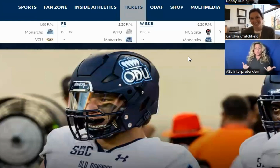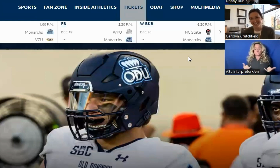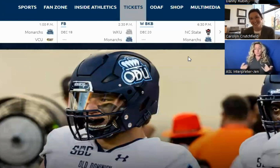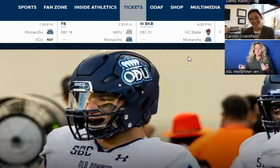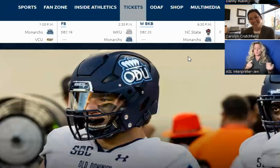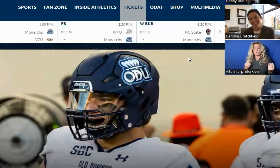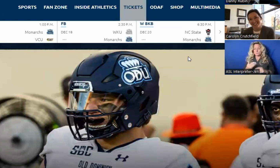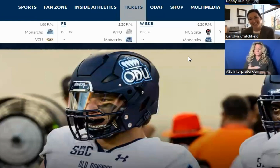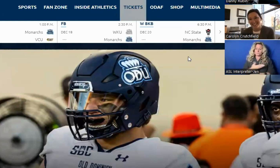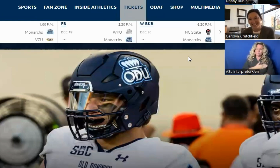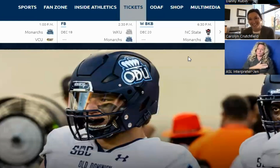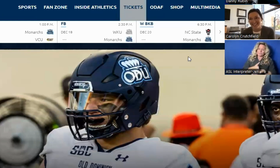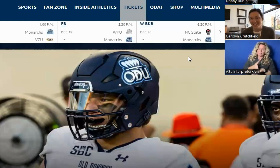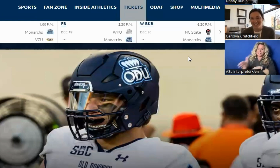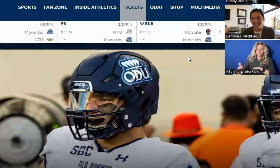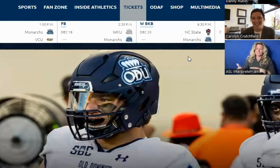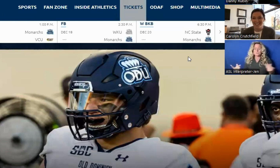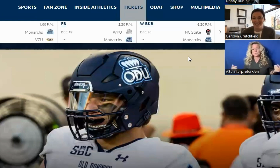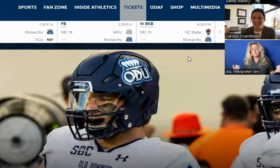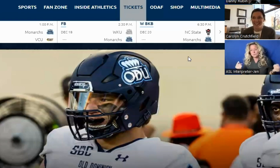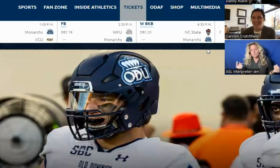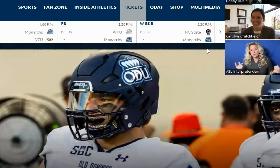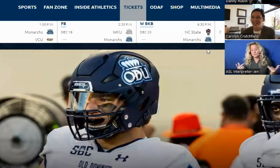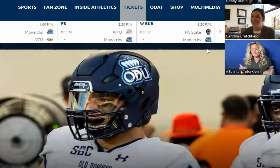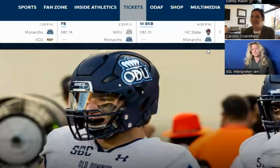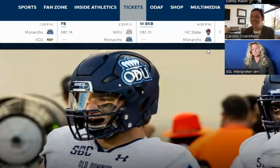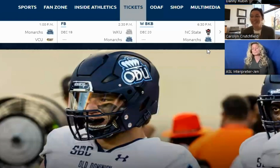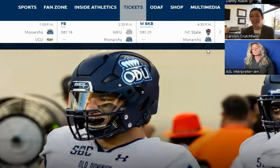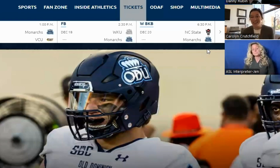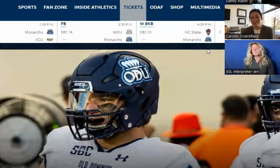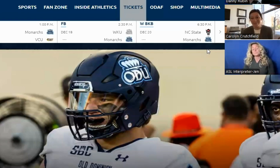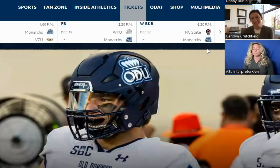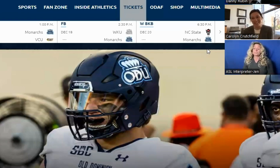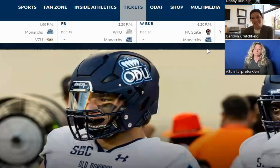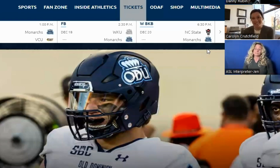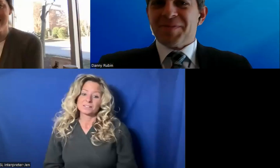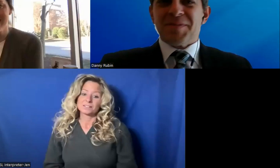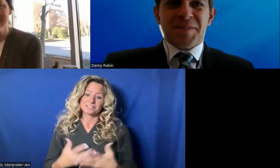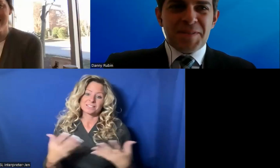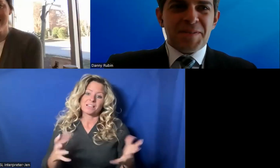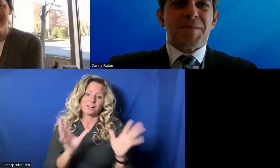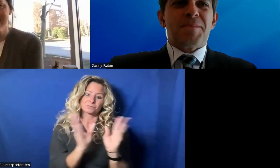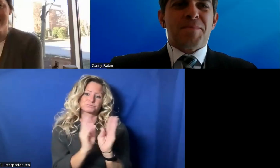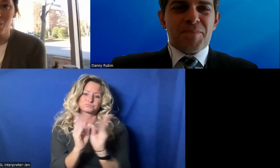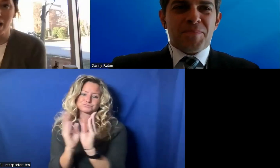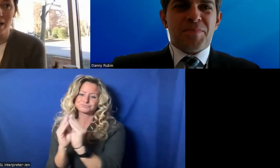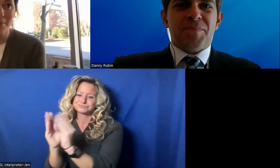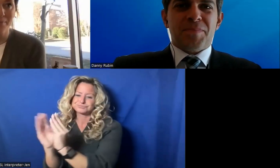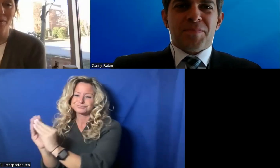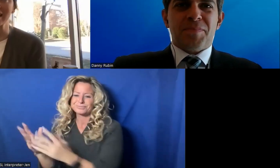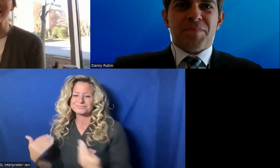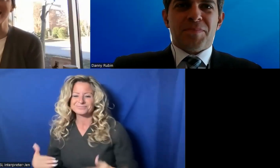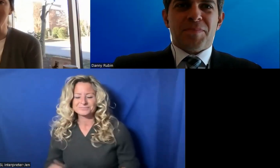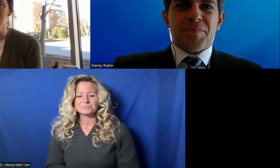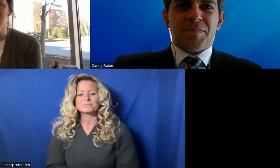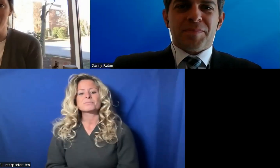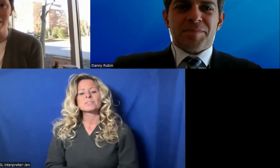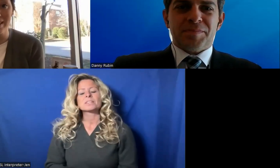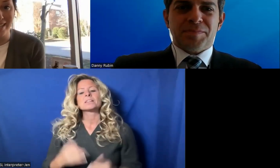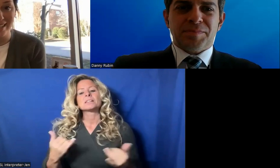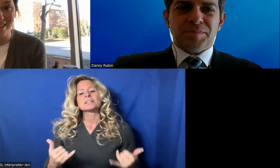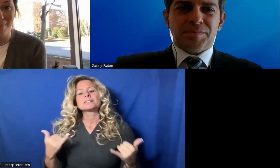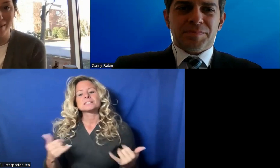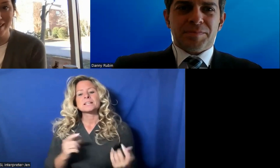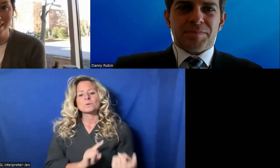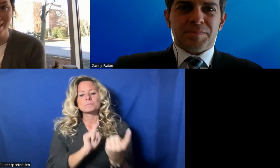doing before this, and what are you going to do when this is over? Oh, it's a lot of meetings. Like today we met with